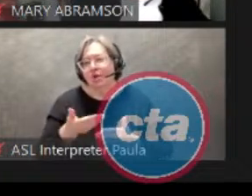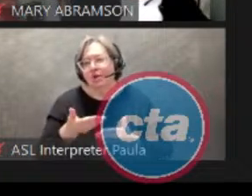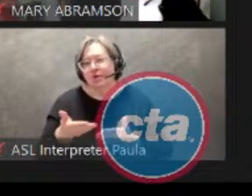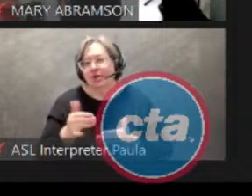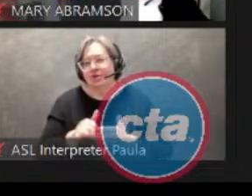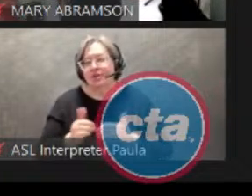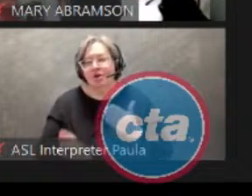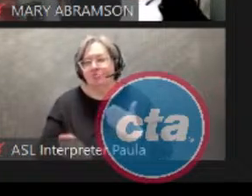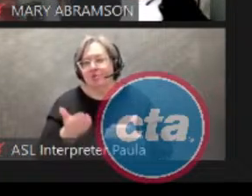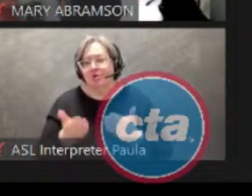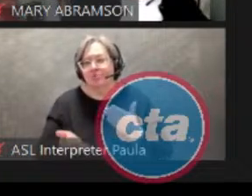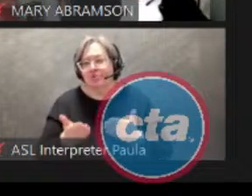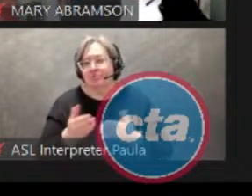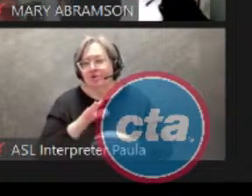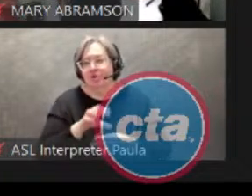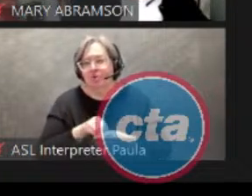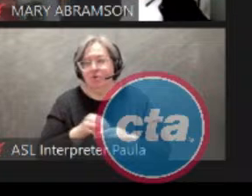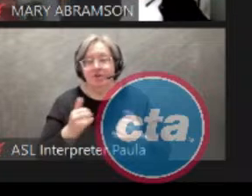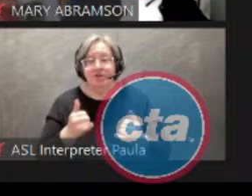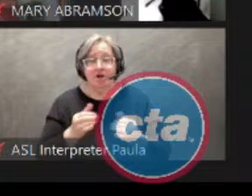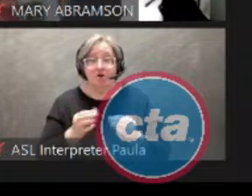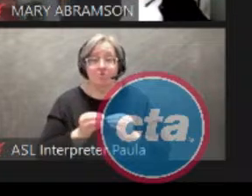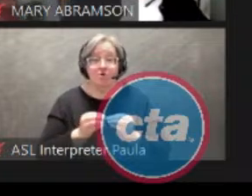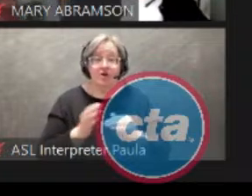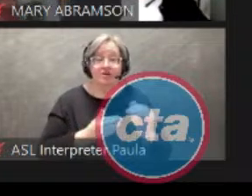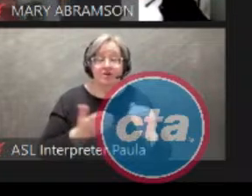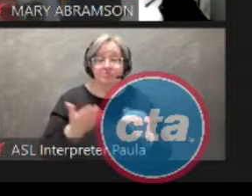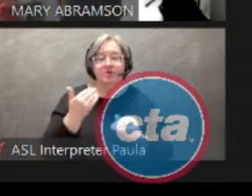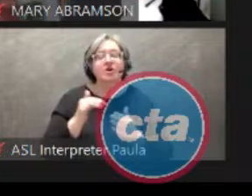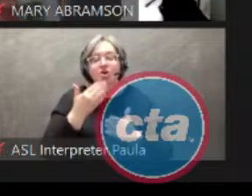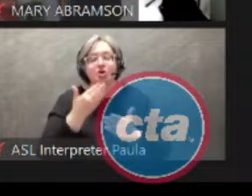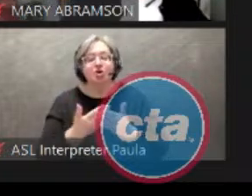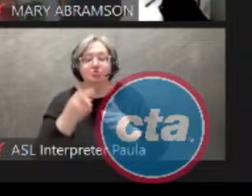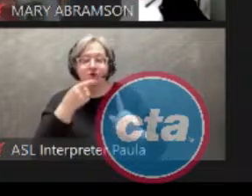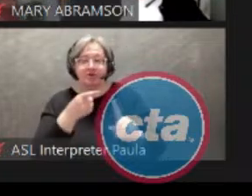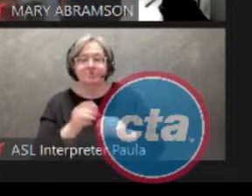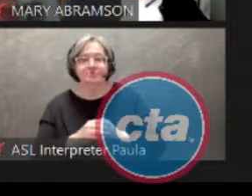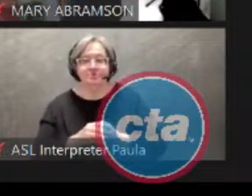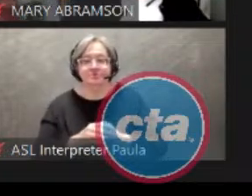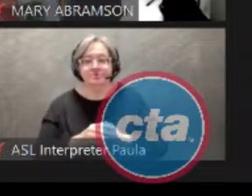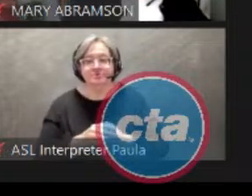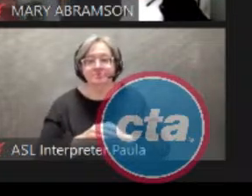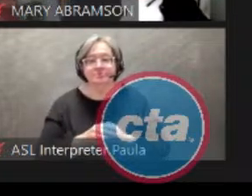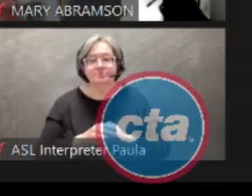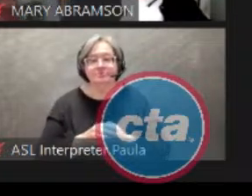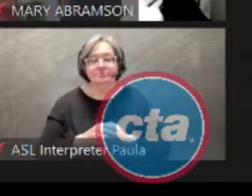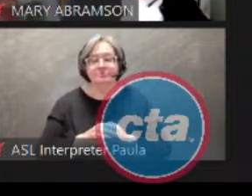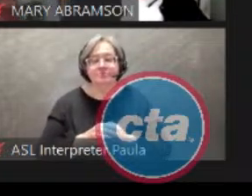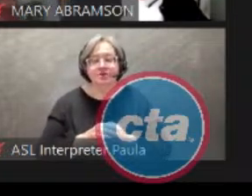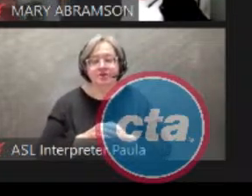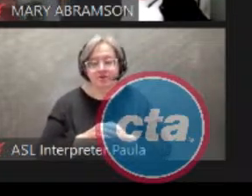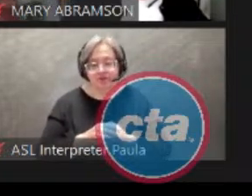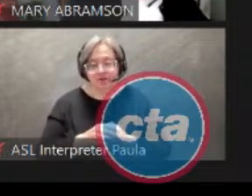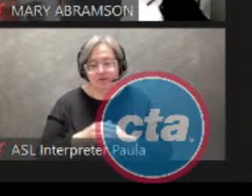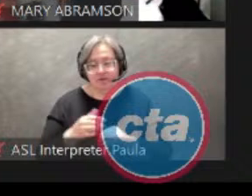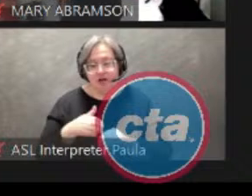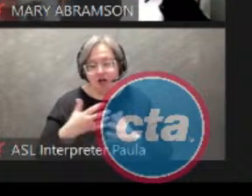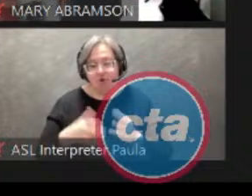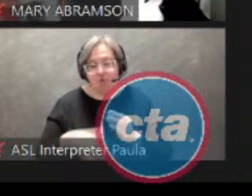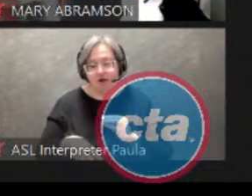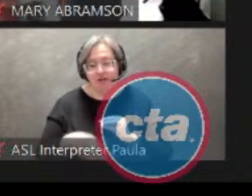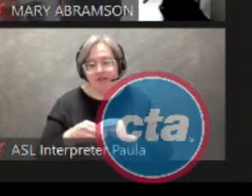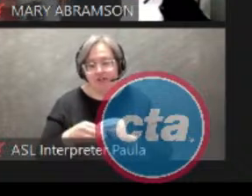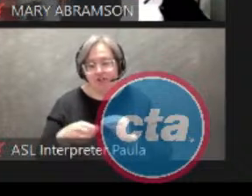come into play more often now than before. Yeah, no, that's a good point. This is also, I also wanted to add, we did get